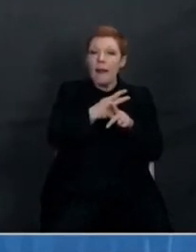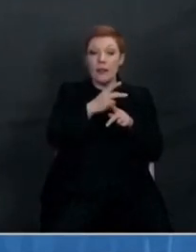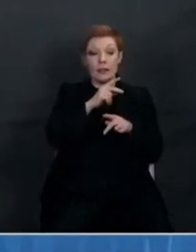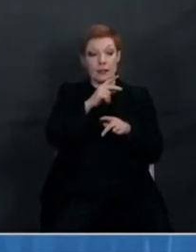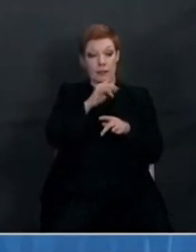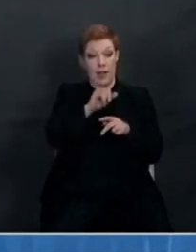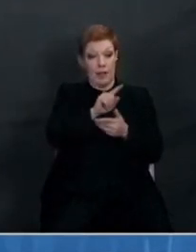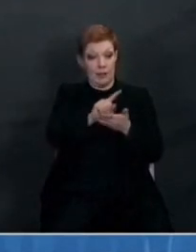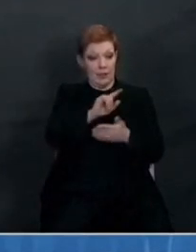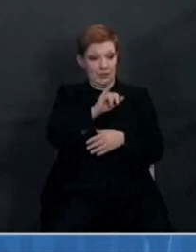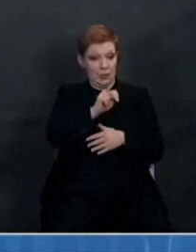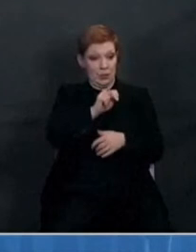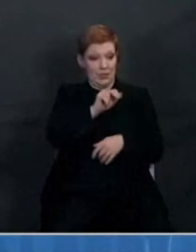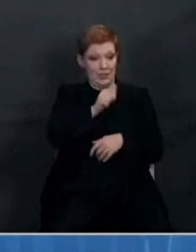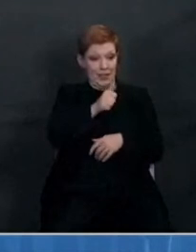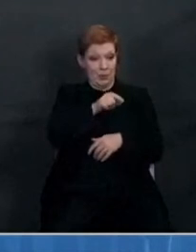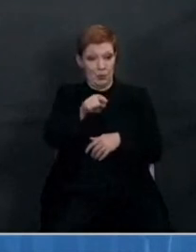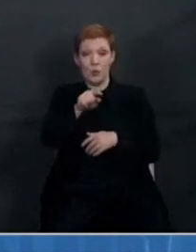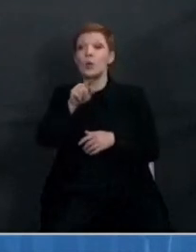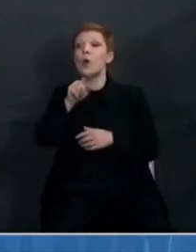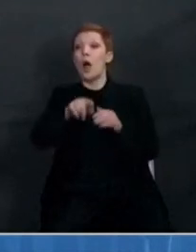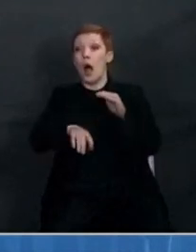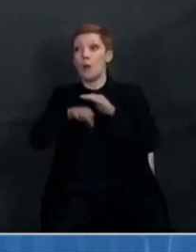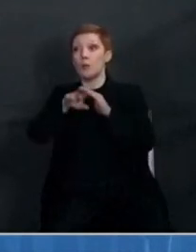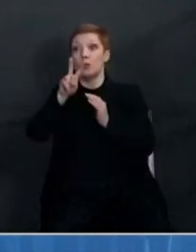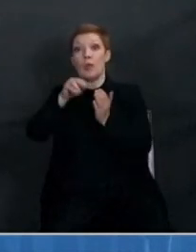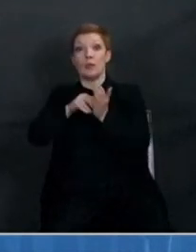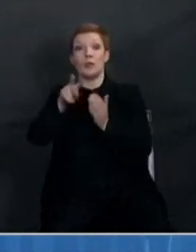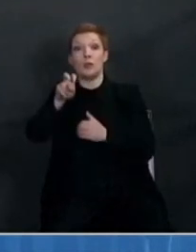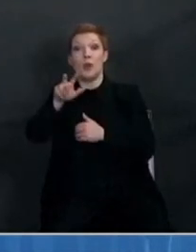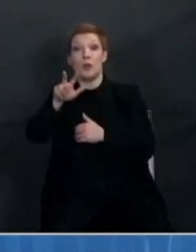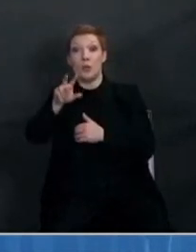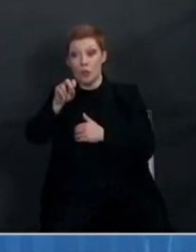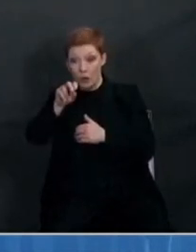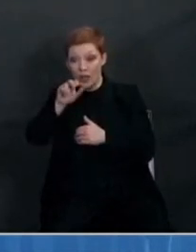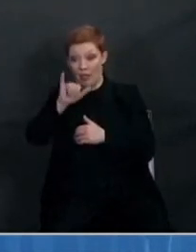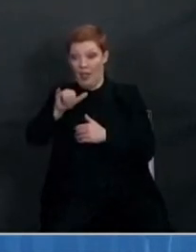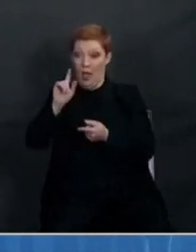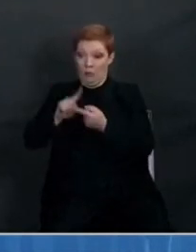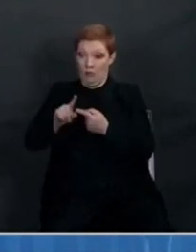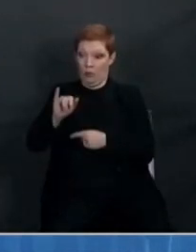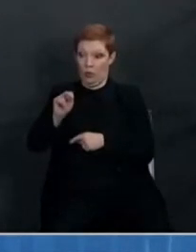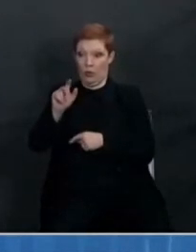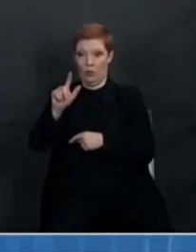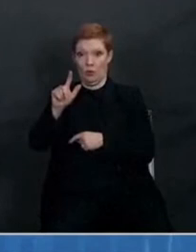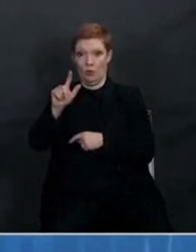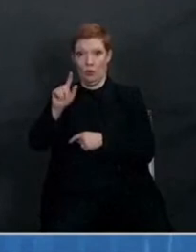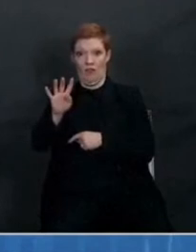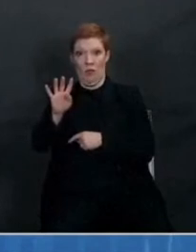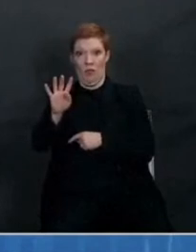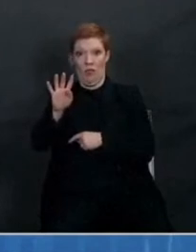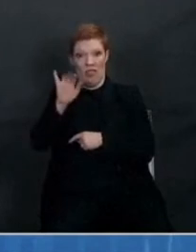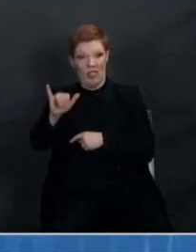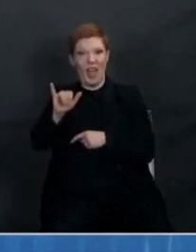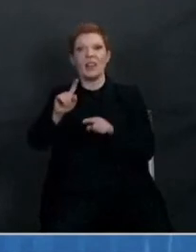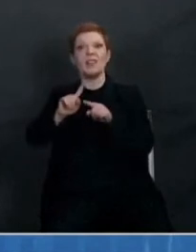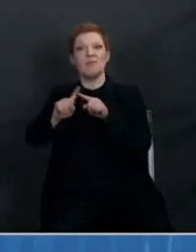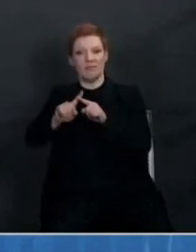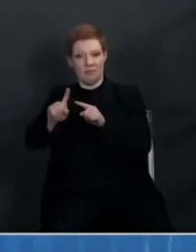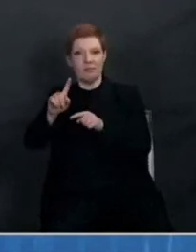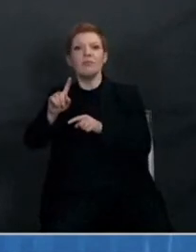10th to 2,238 sequences that were done during the week of January 24th. Additionally, CDC